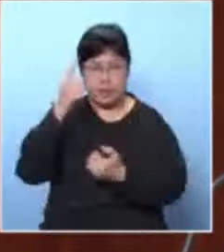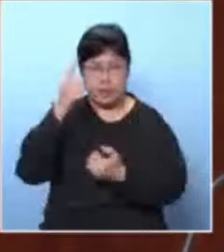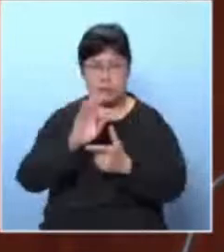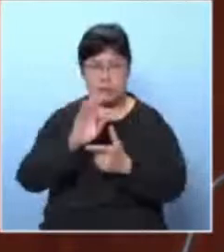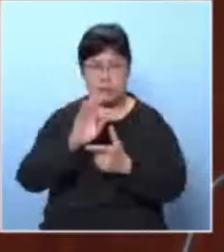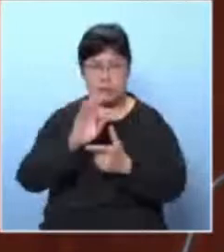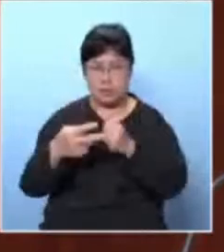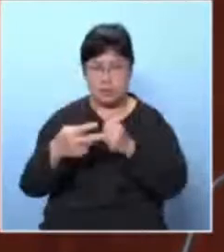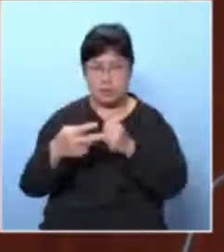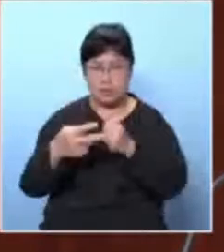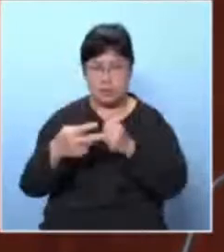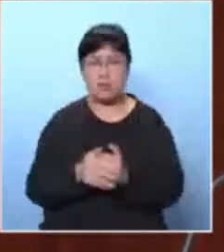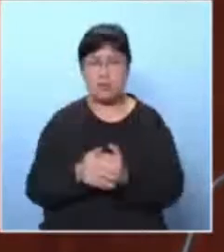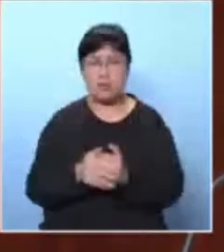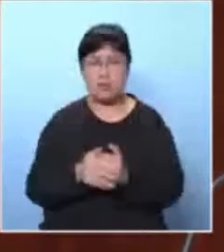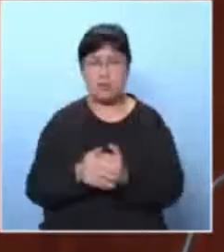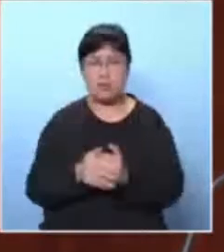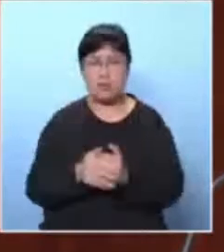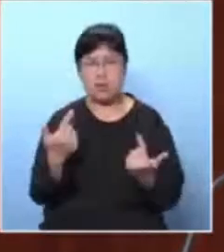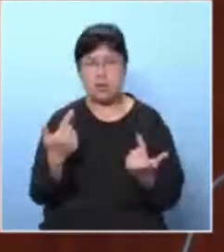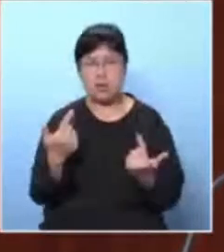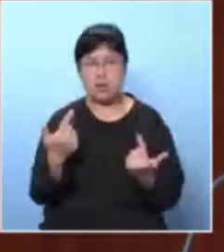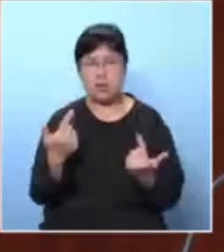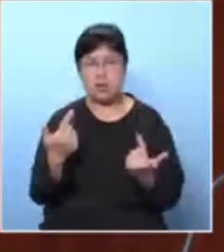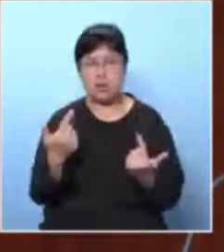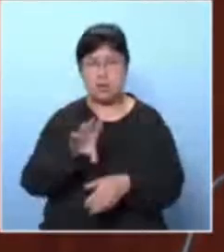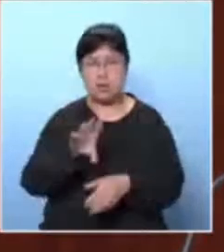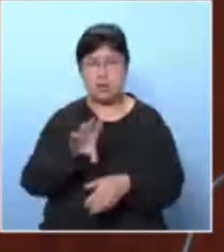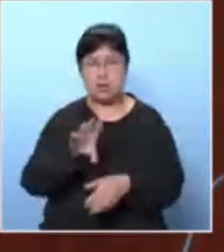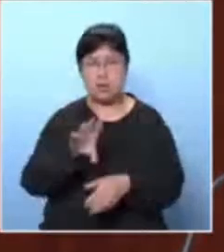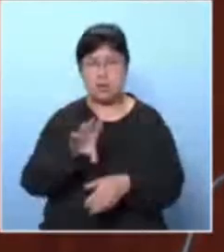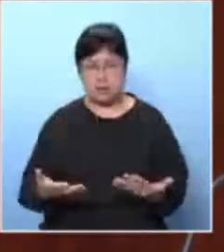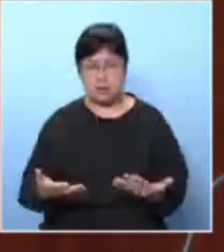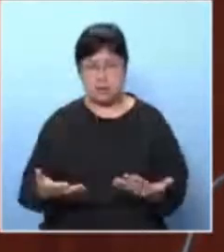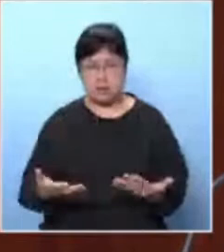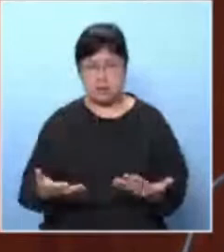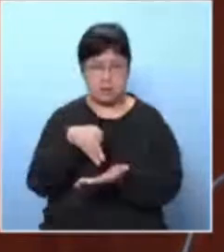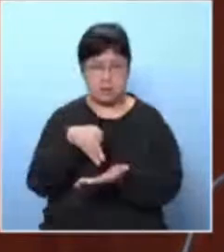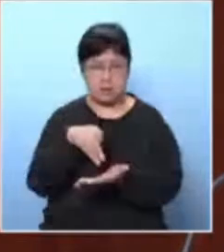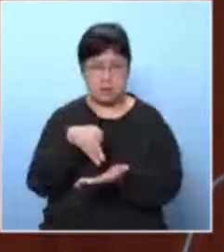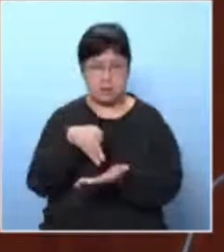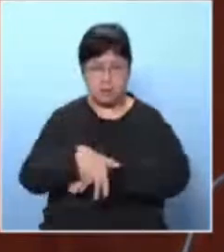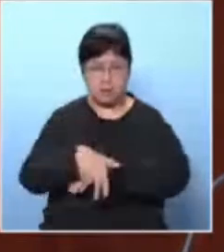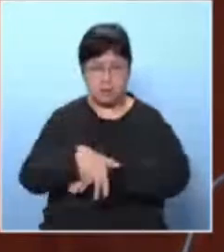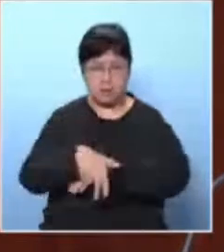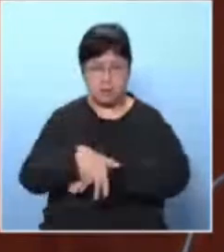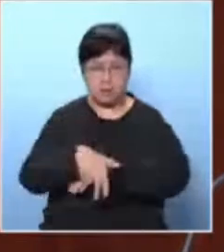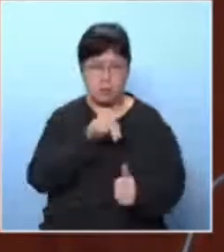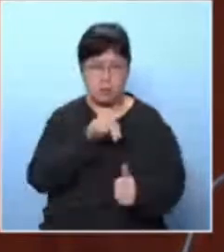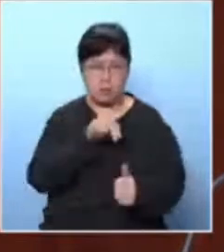the coverage of the voucher from care and attention places to nursing home places